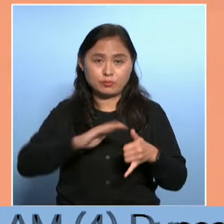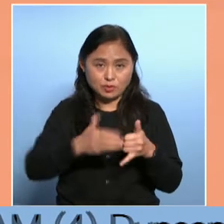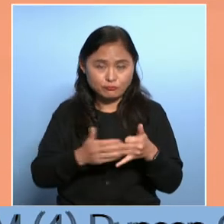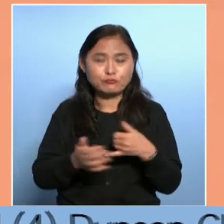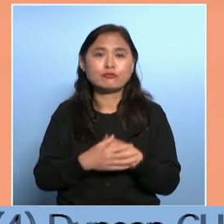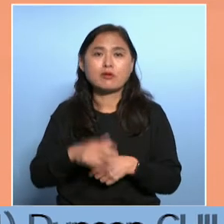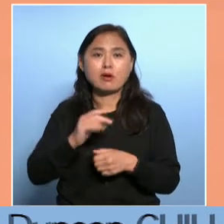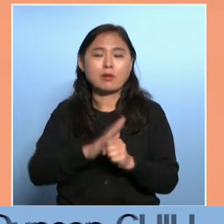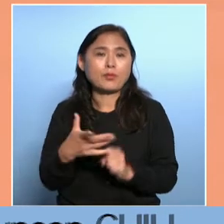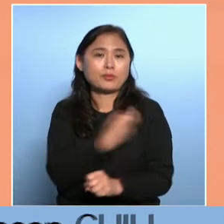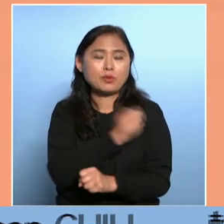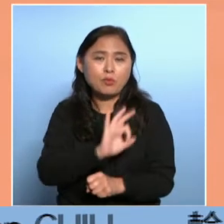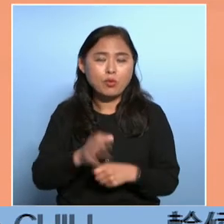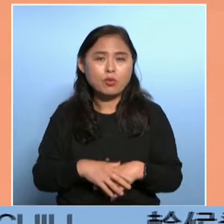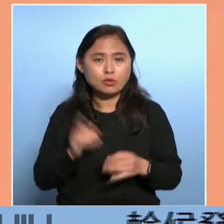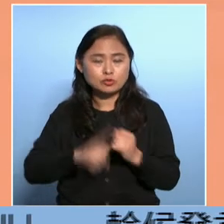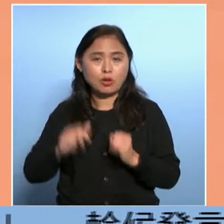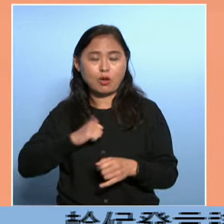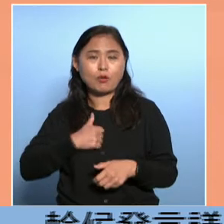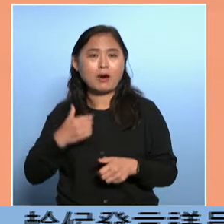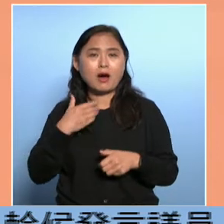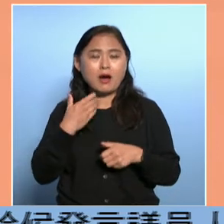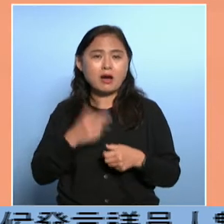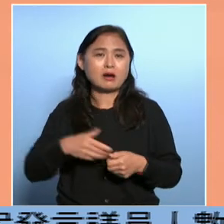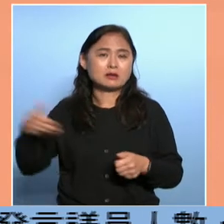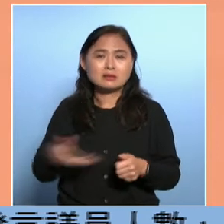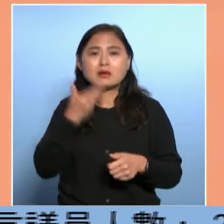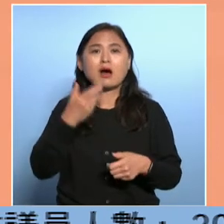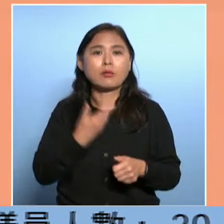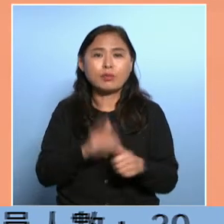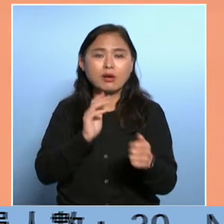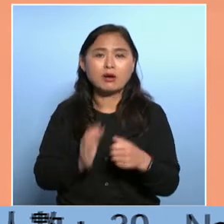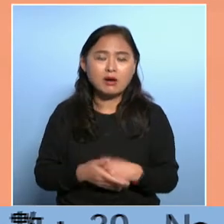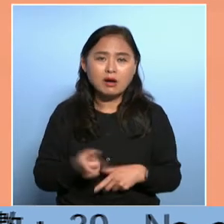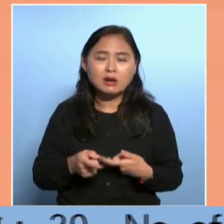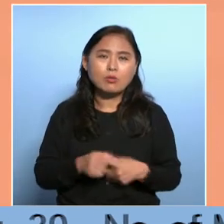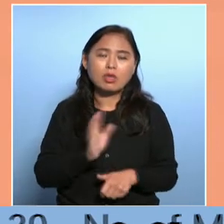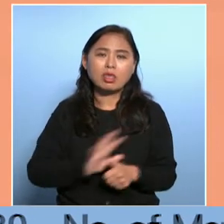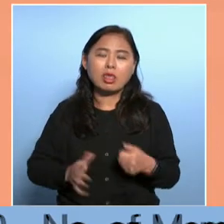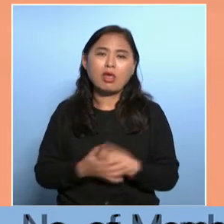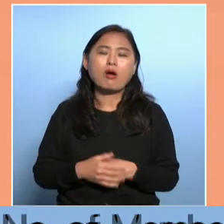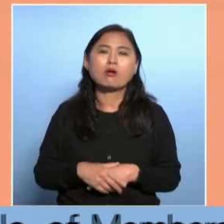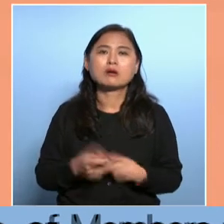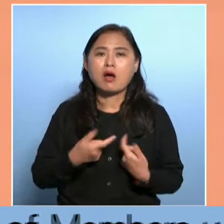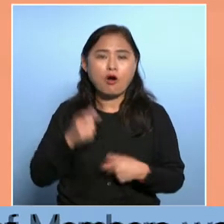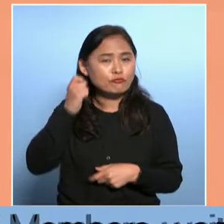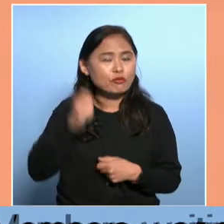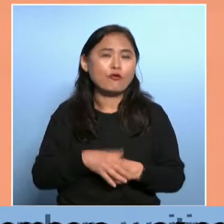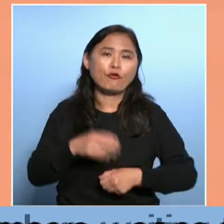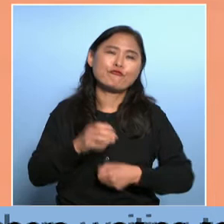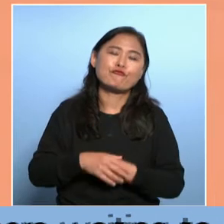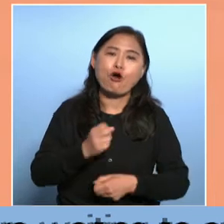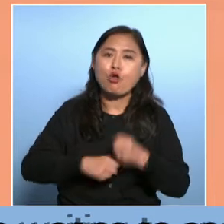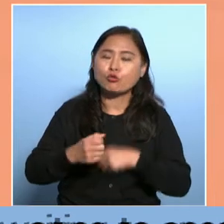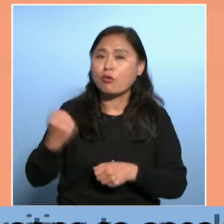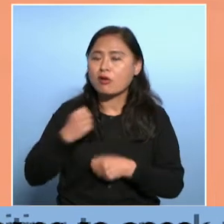of his unwillingness to get vaccinated would not be regarded as an illegal